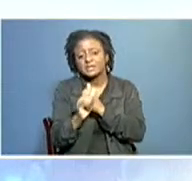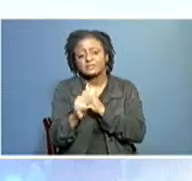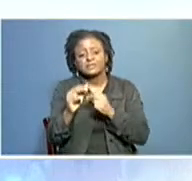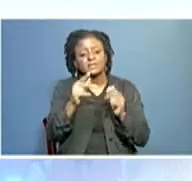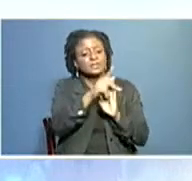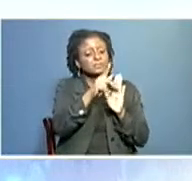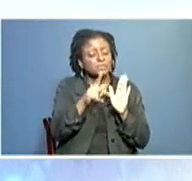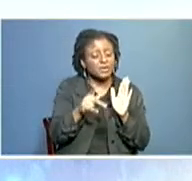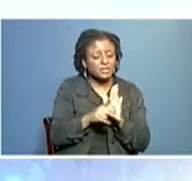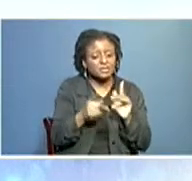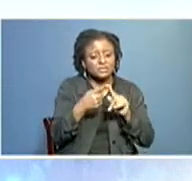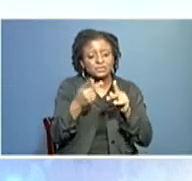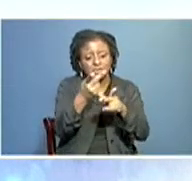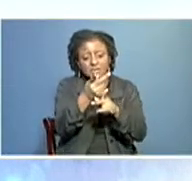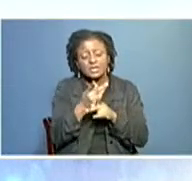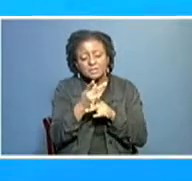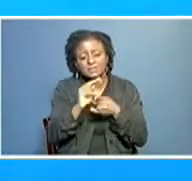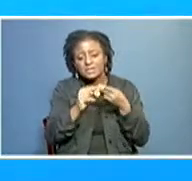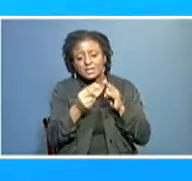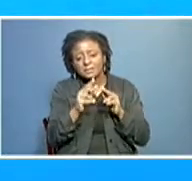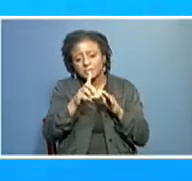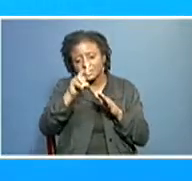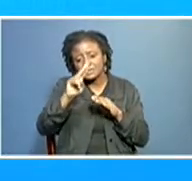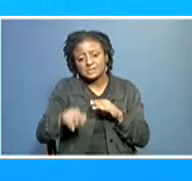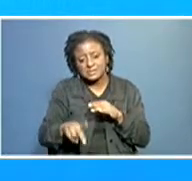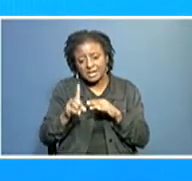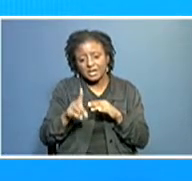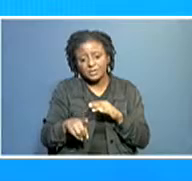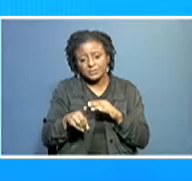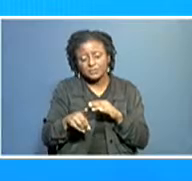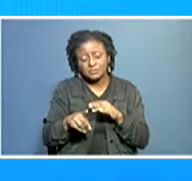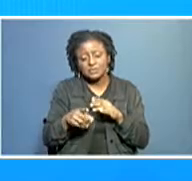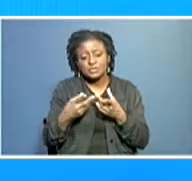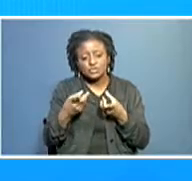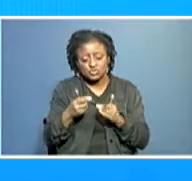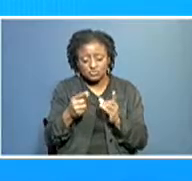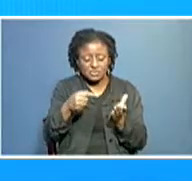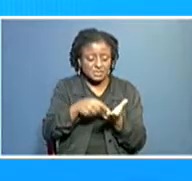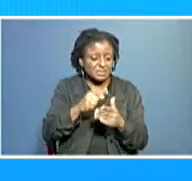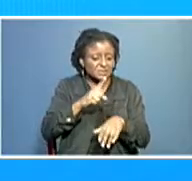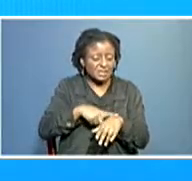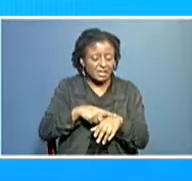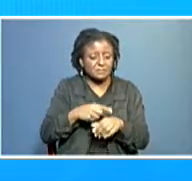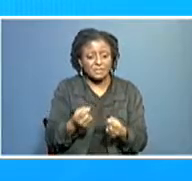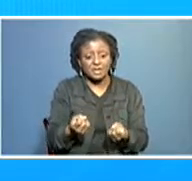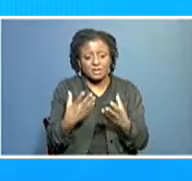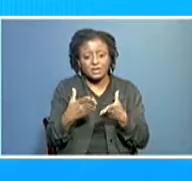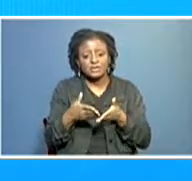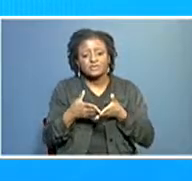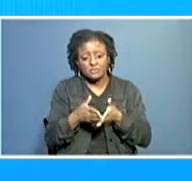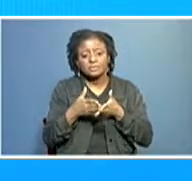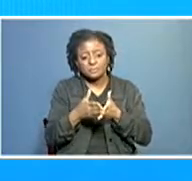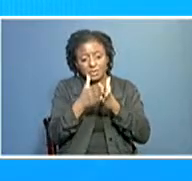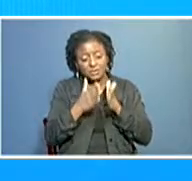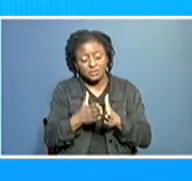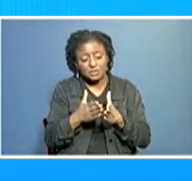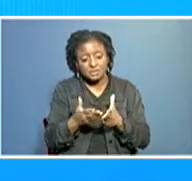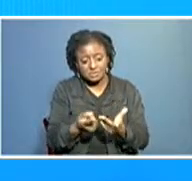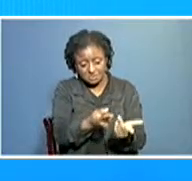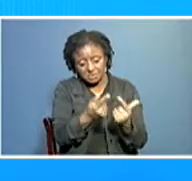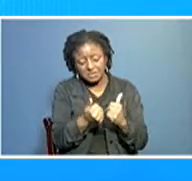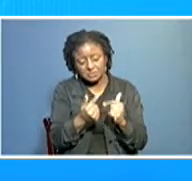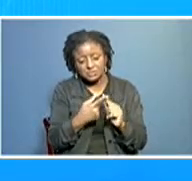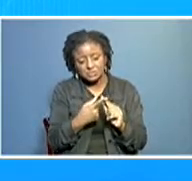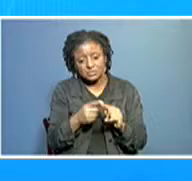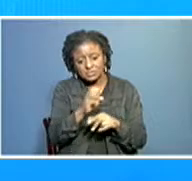down. During this time, a lot of boaters frequent Exuma, so that the